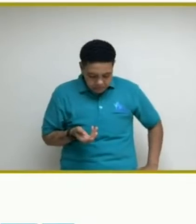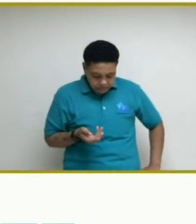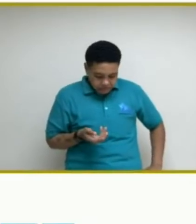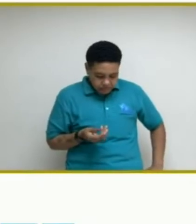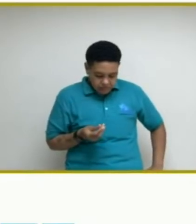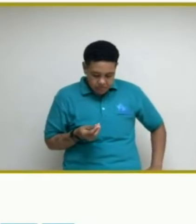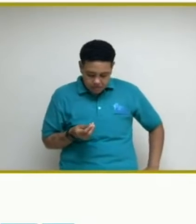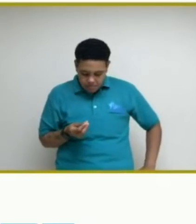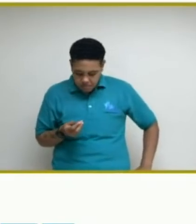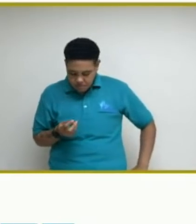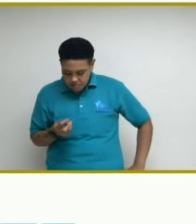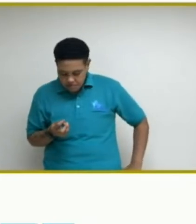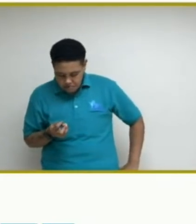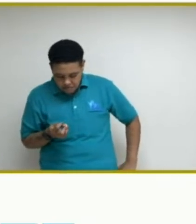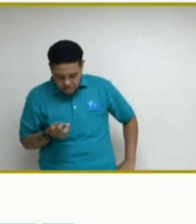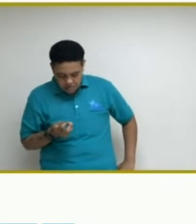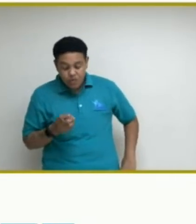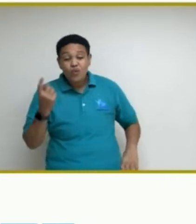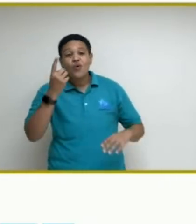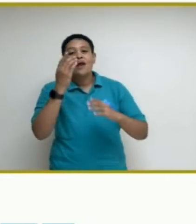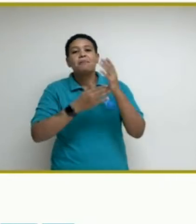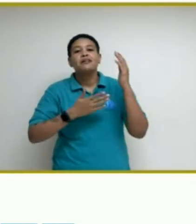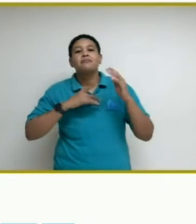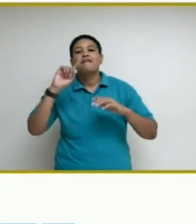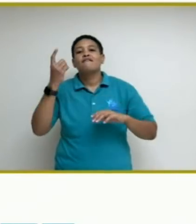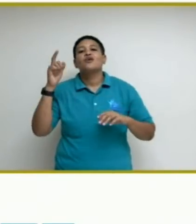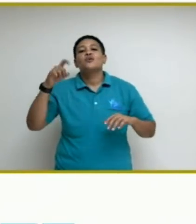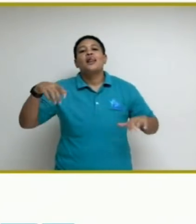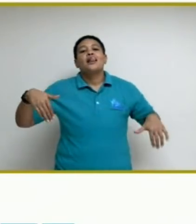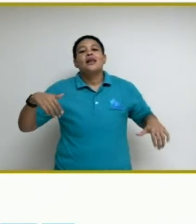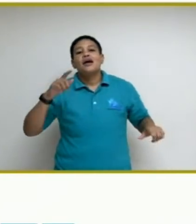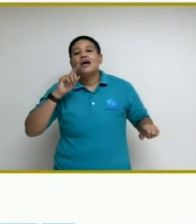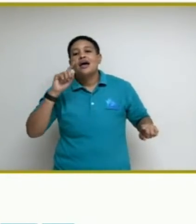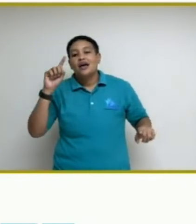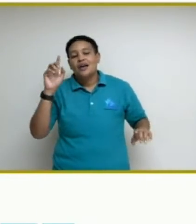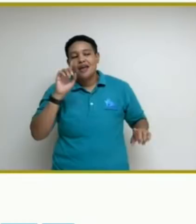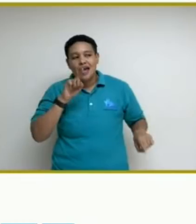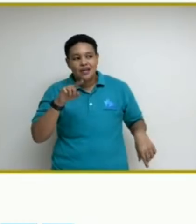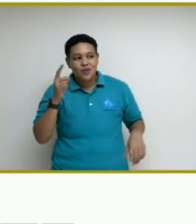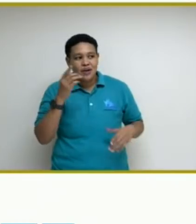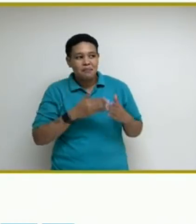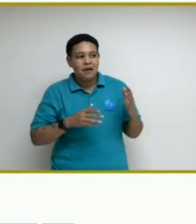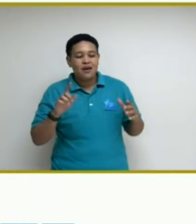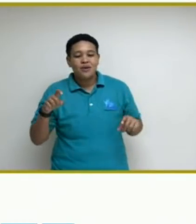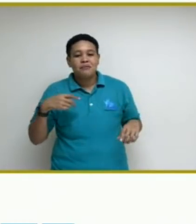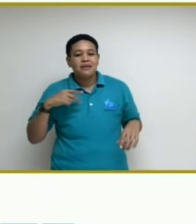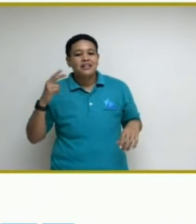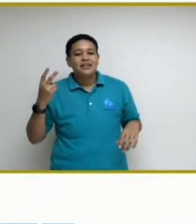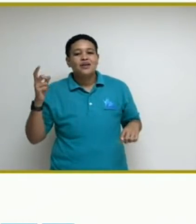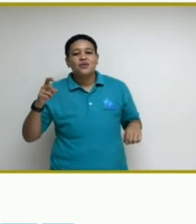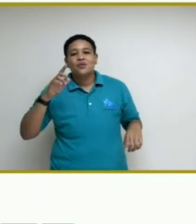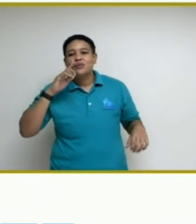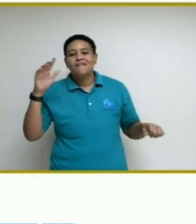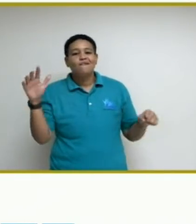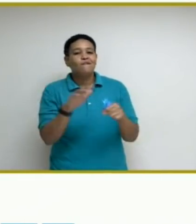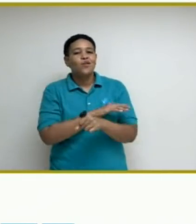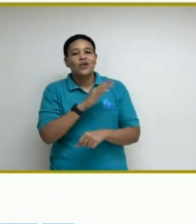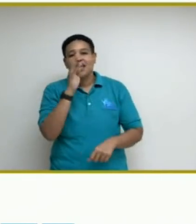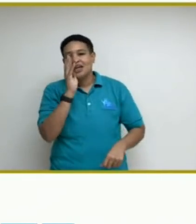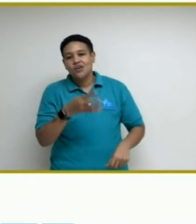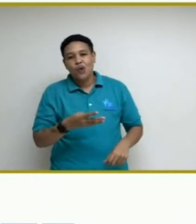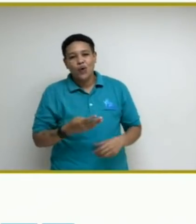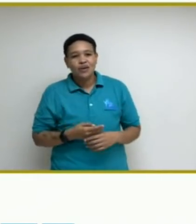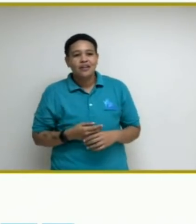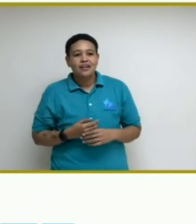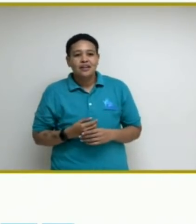Thank you very much. Only a part of my first question was answered, and my second question was totally ignored.